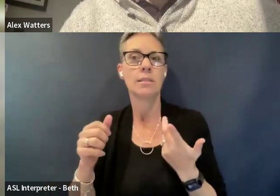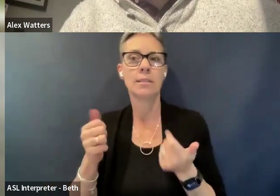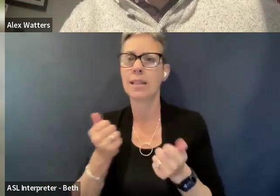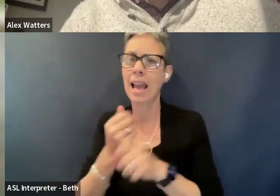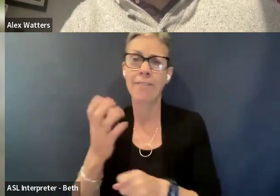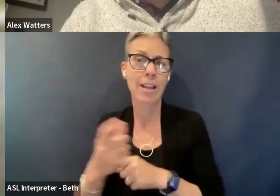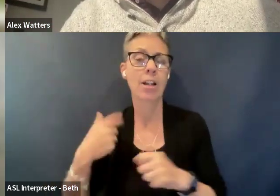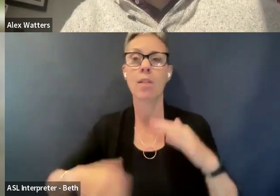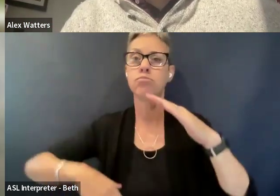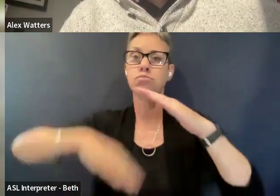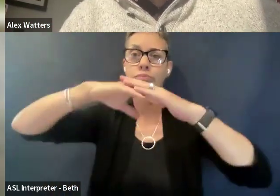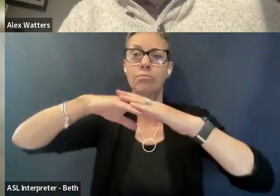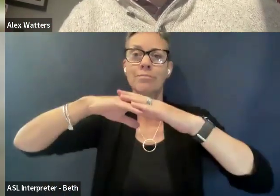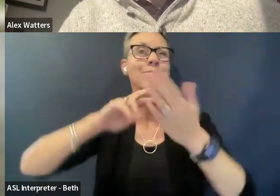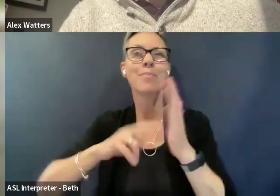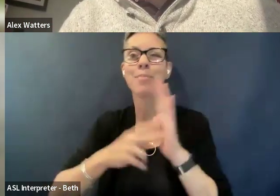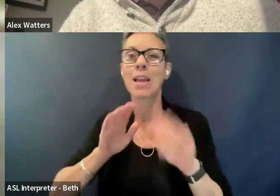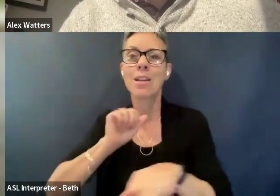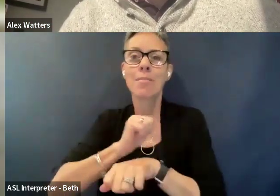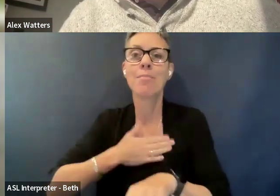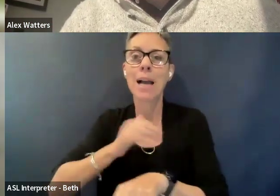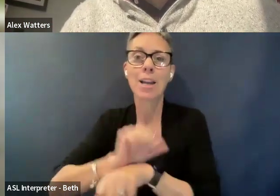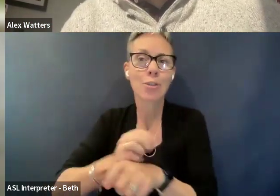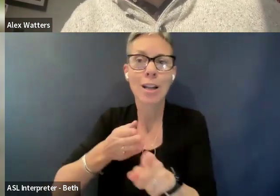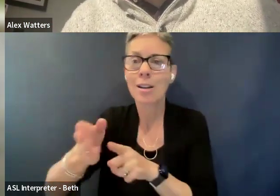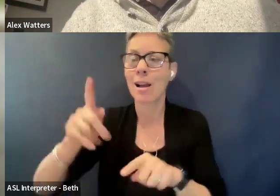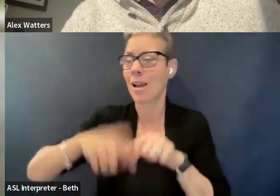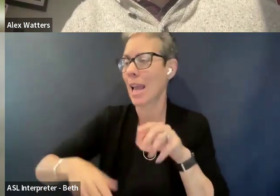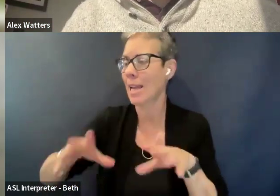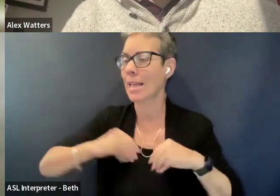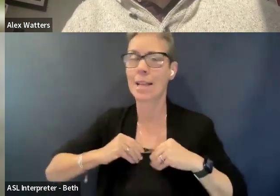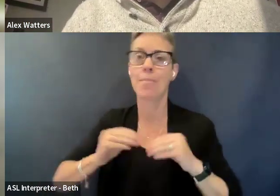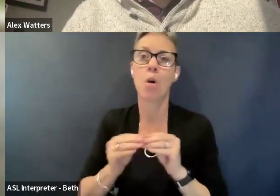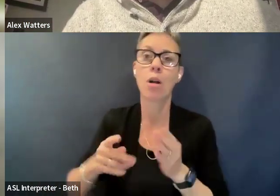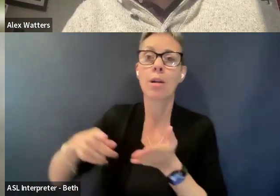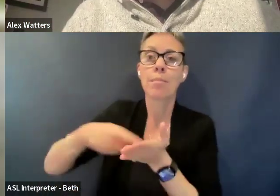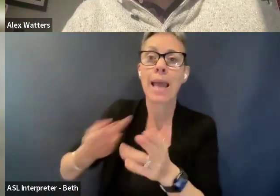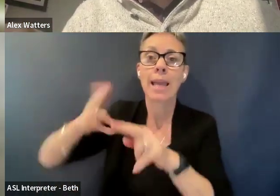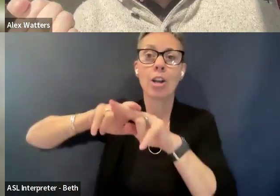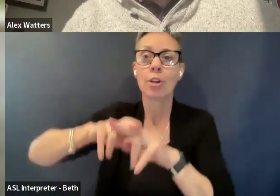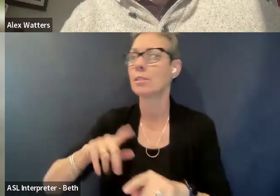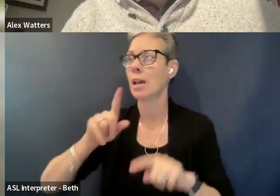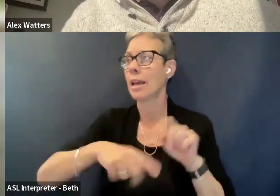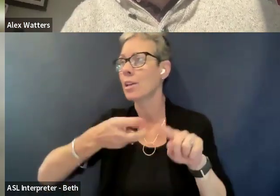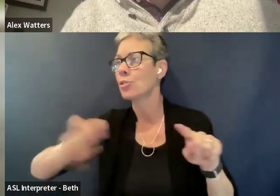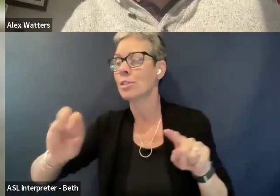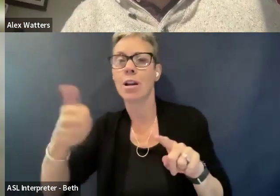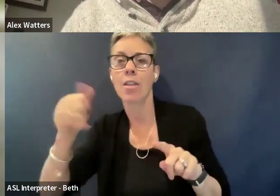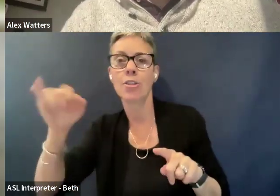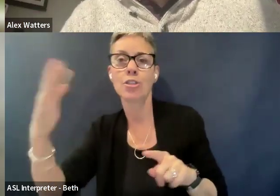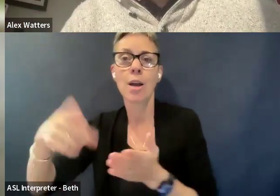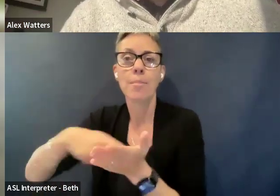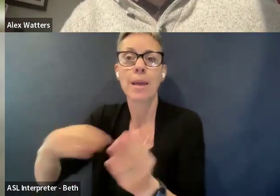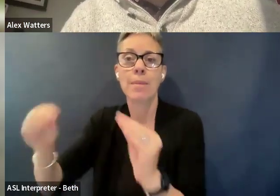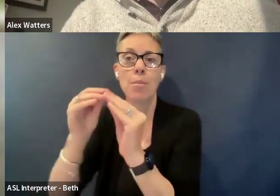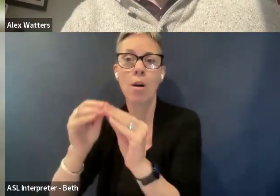cannot advance my career any further. I can't take raises. I can't go to a different job that would pay me more. I can't get a larger